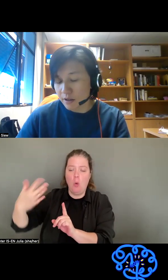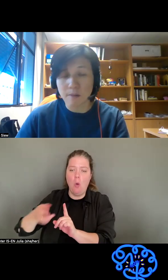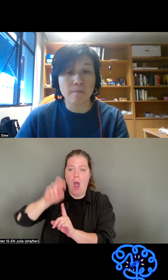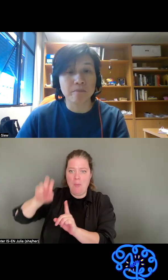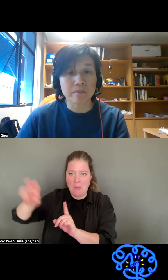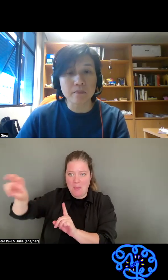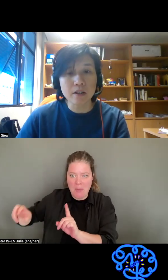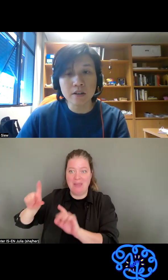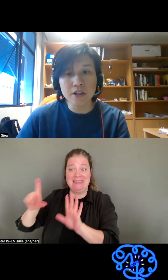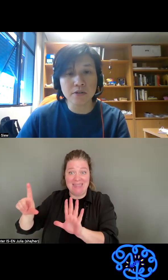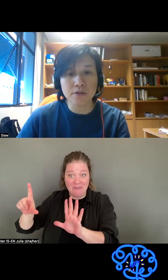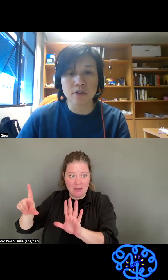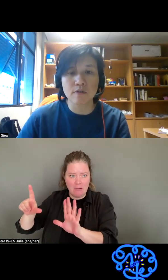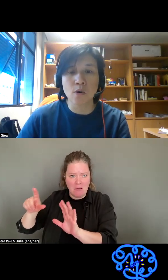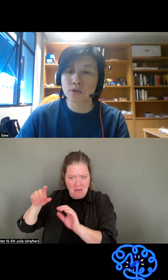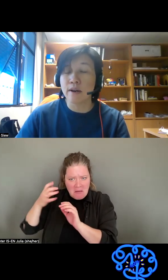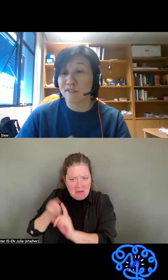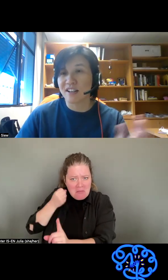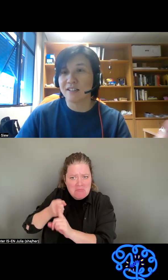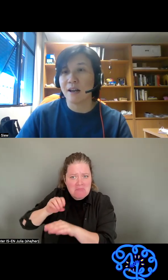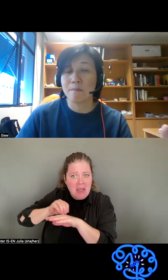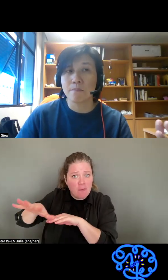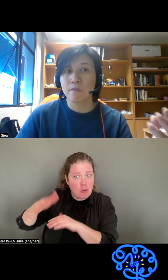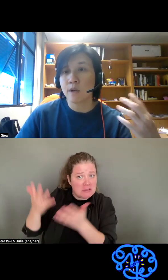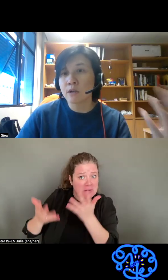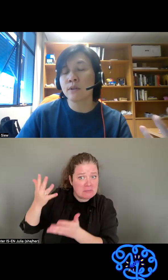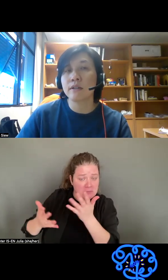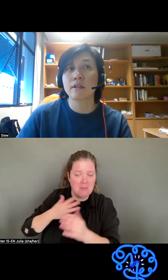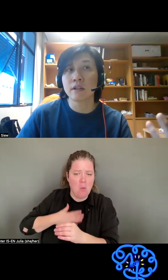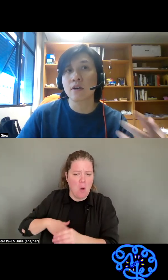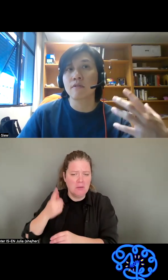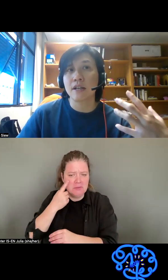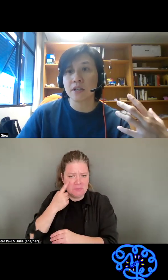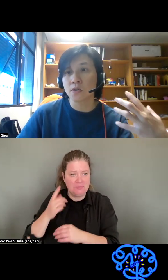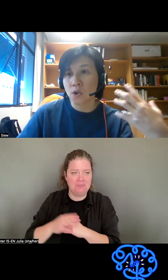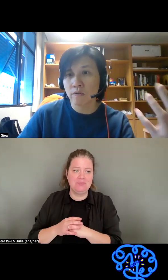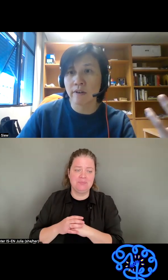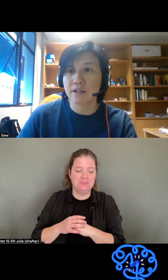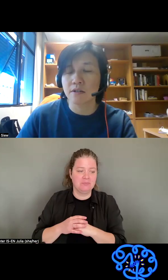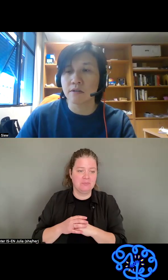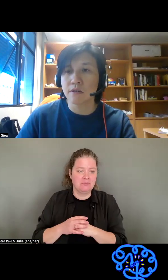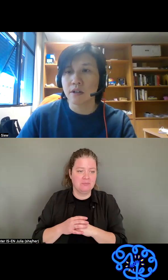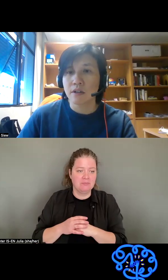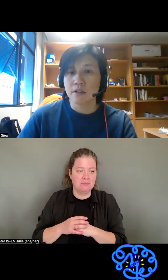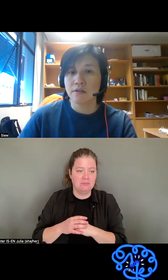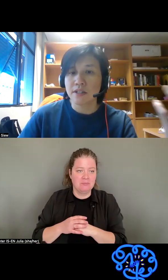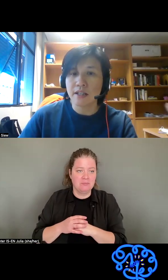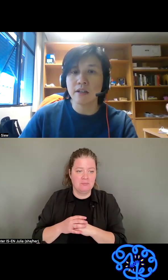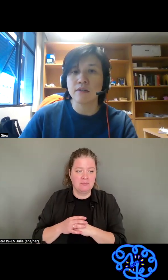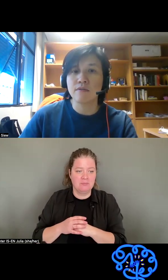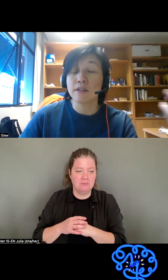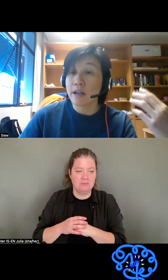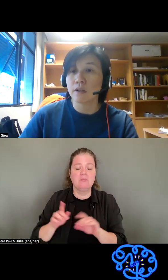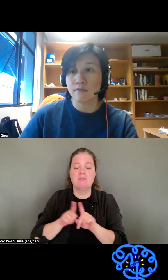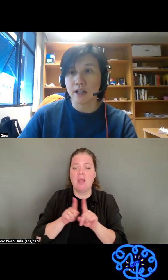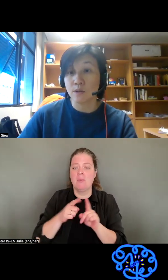in just to sort of also emphasize that we included a lot of lexical covariates to see